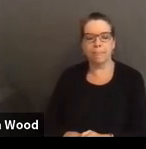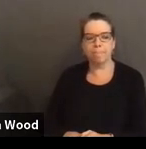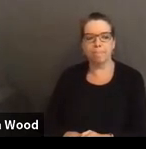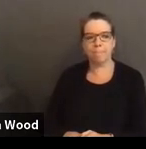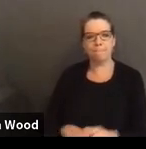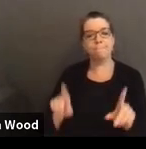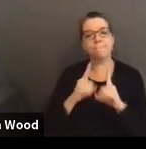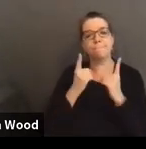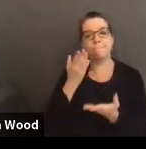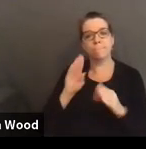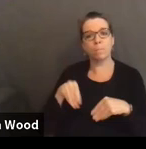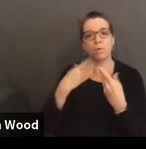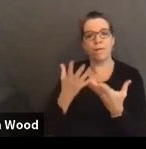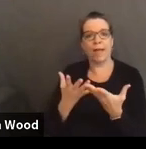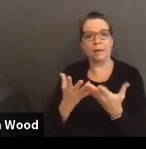Districts may provide a bridge,